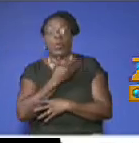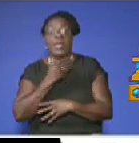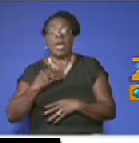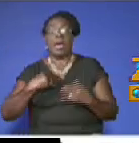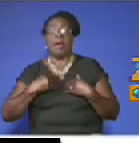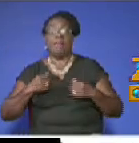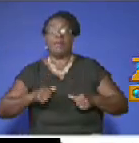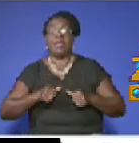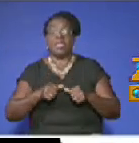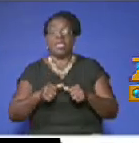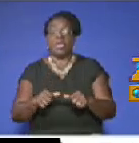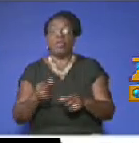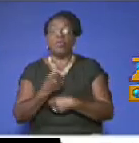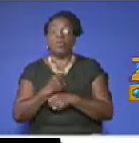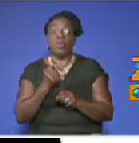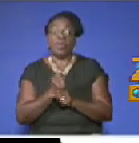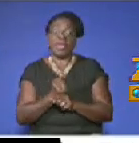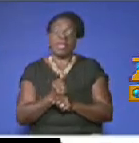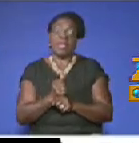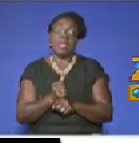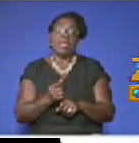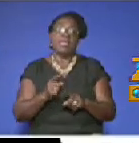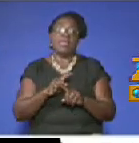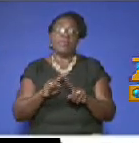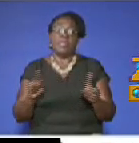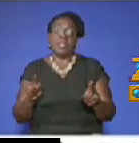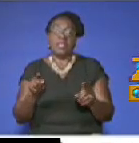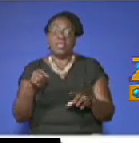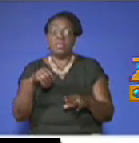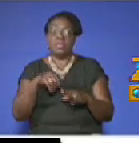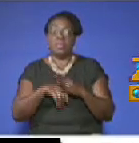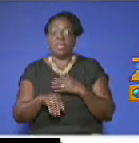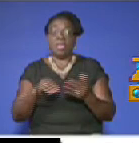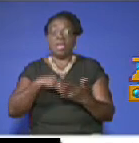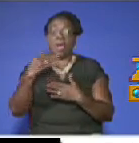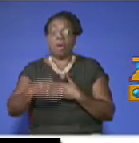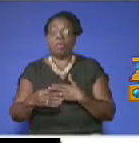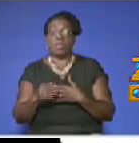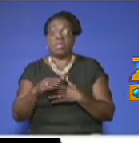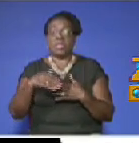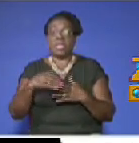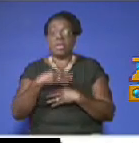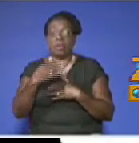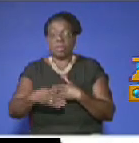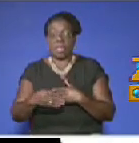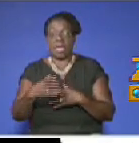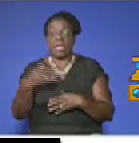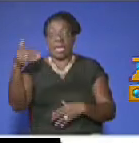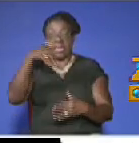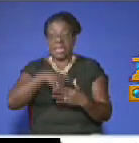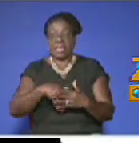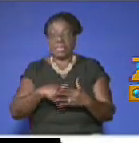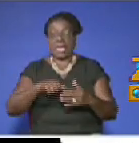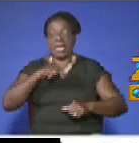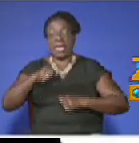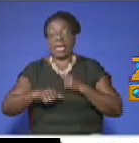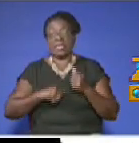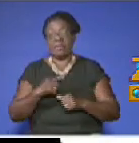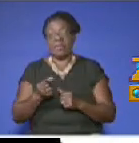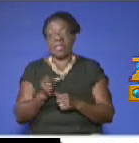continued to make certain distinctions in terms of outdoor and indoor